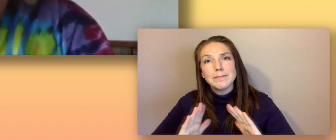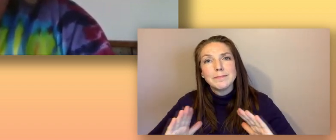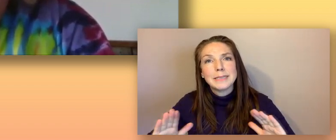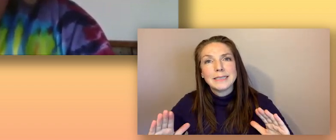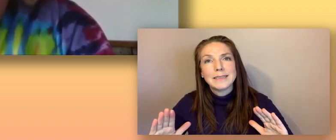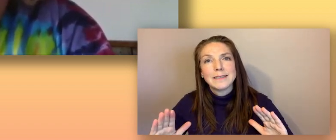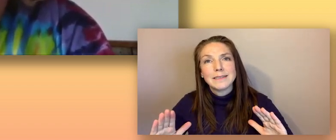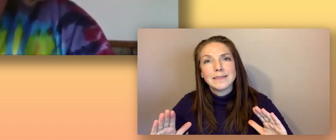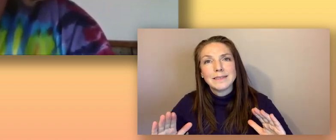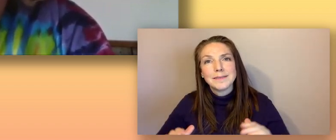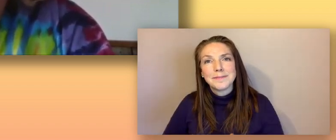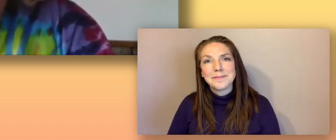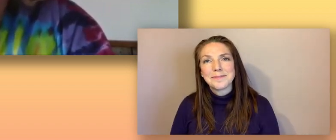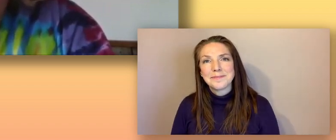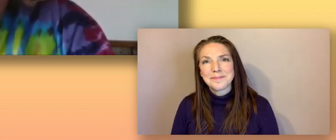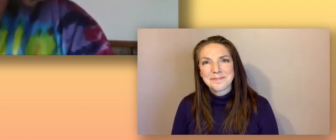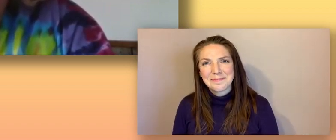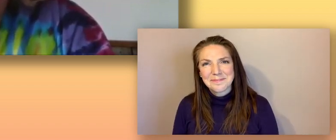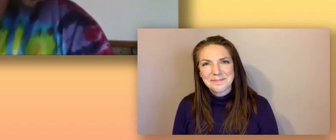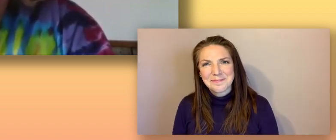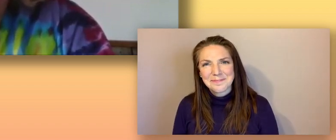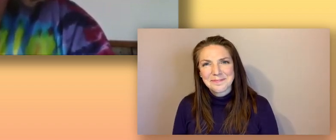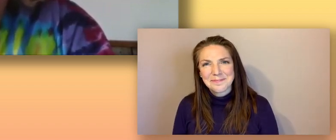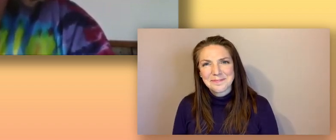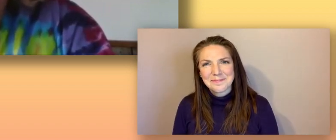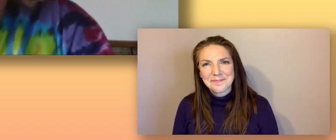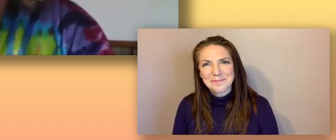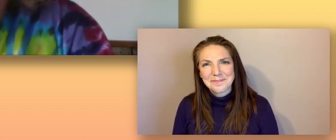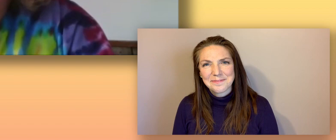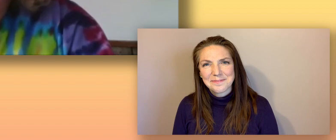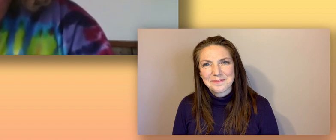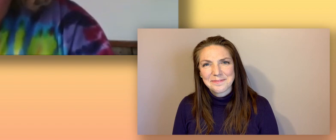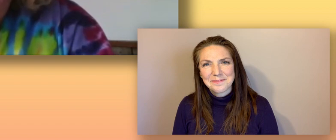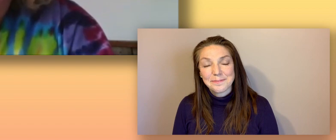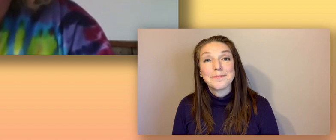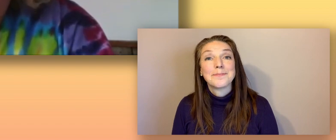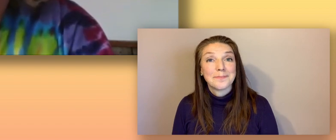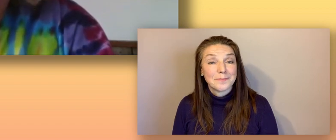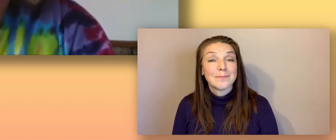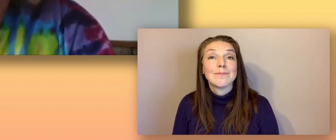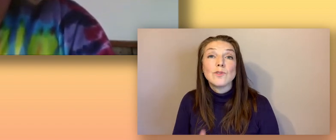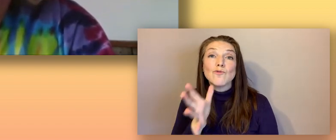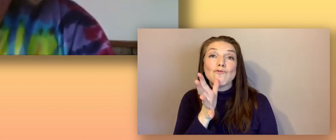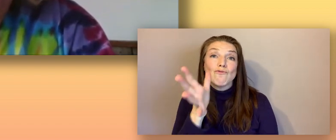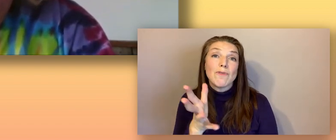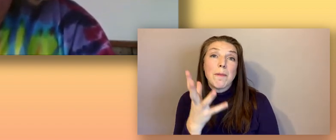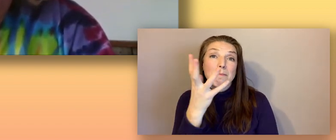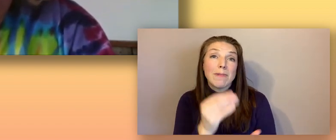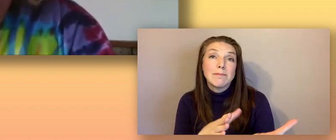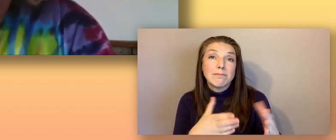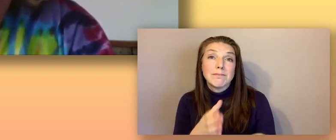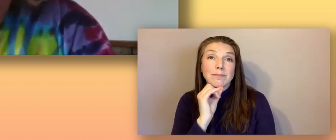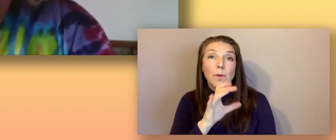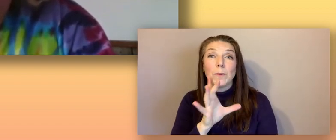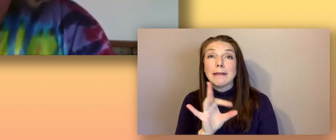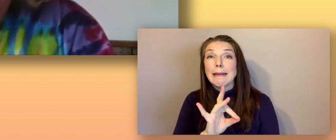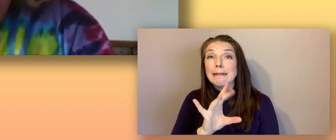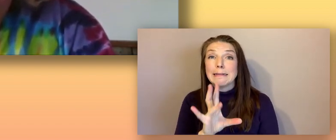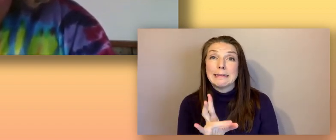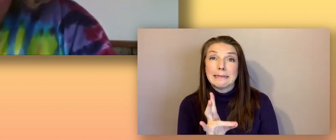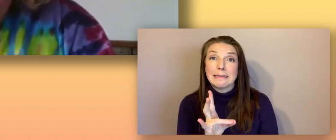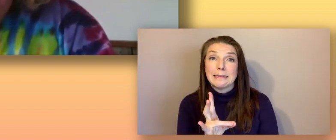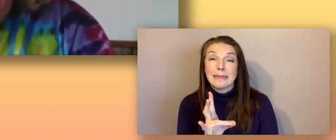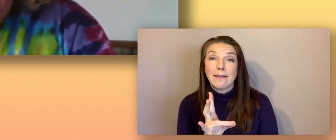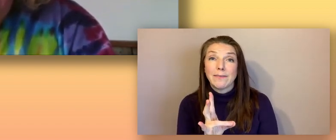I love looking at the sunset. Grandma Murphy passed away when she was 87 years old,